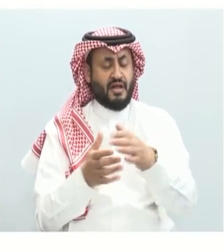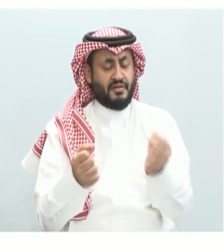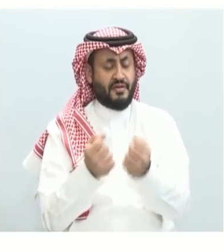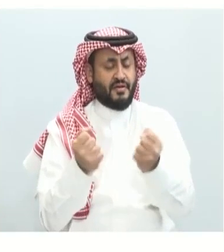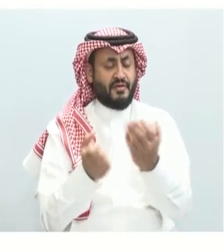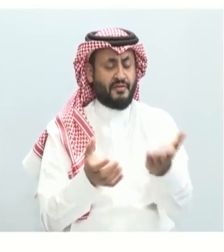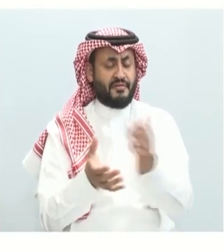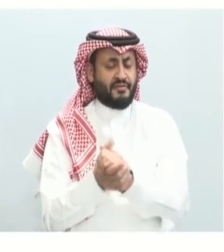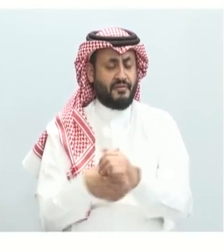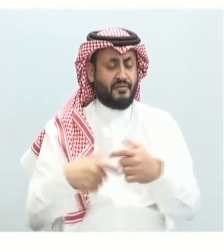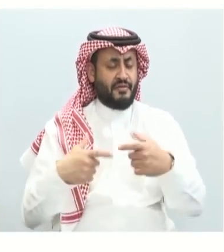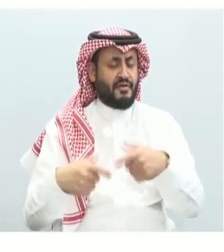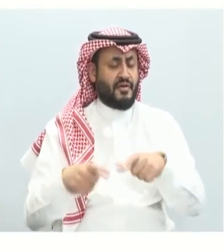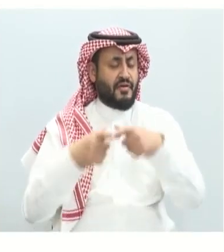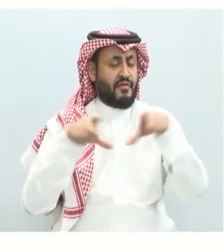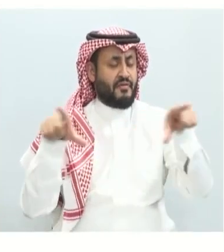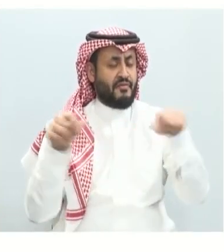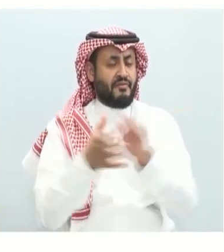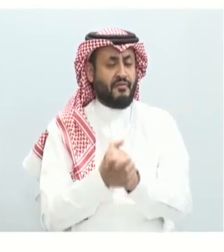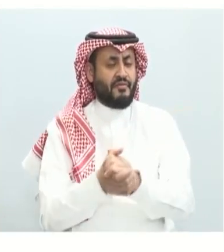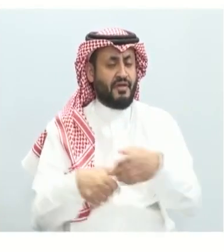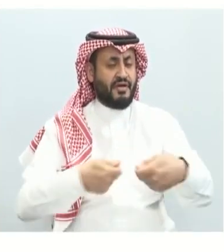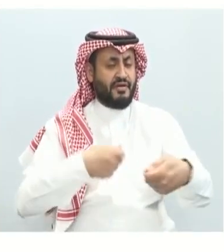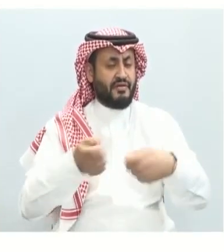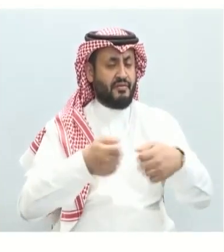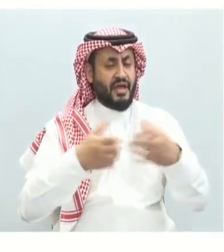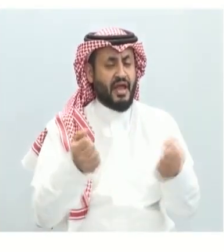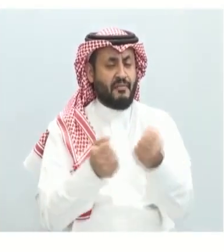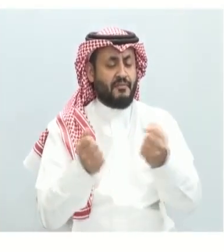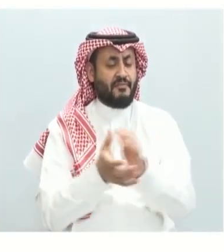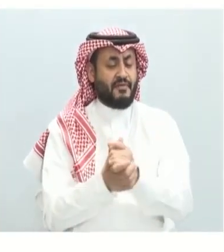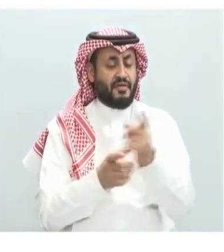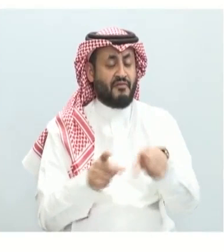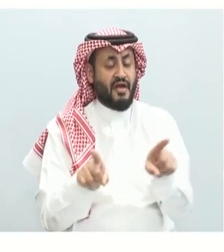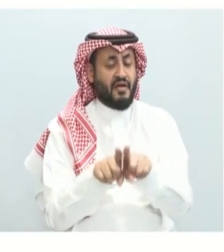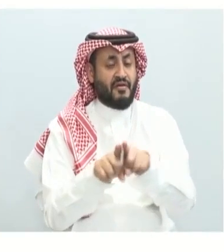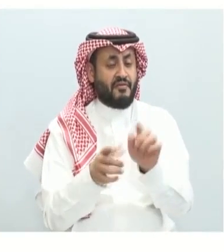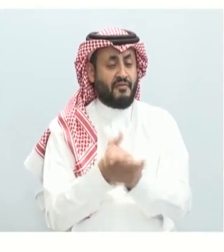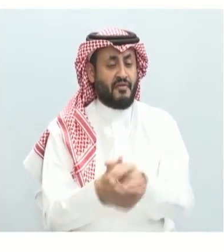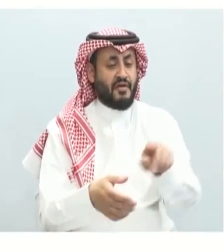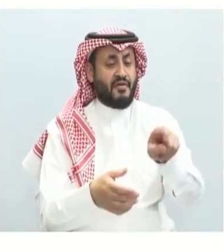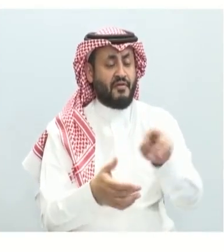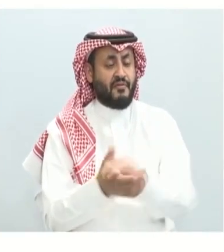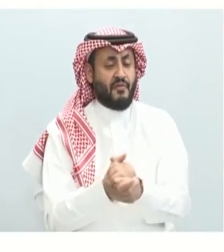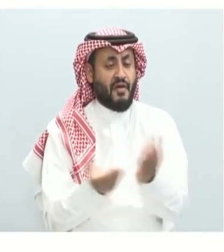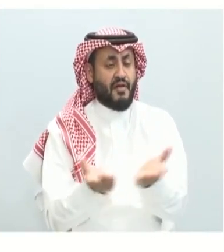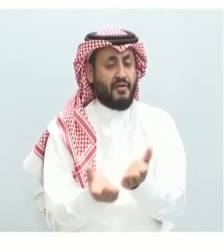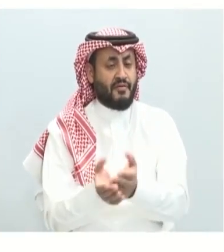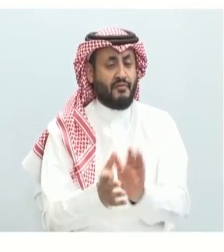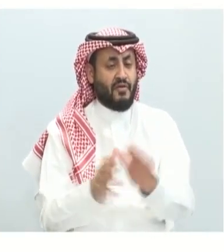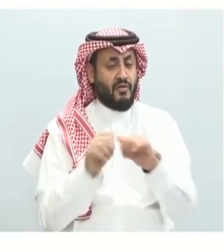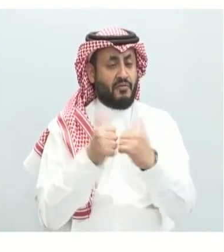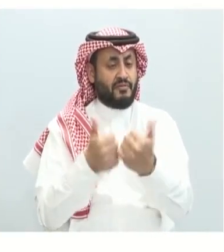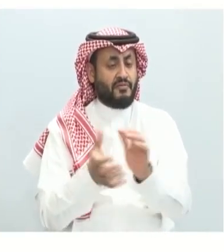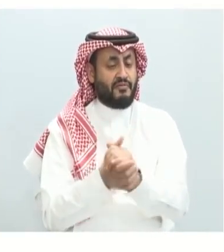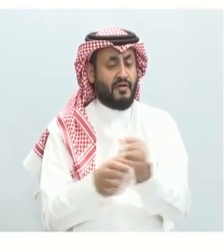is called the shopping game. And where we said that you can have your friends or your classmate as your partner